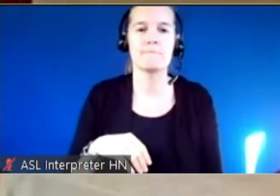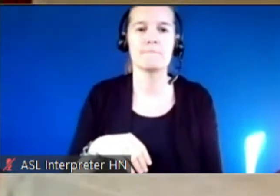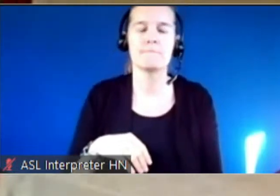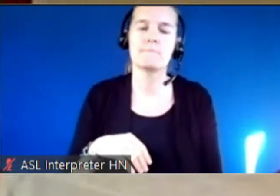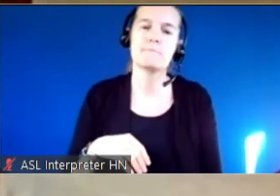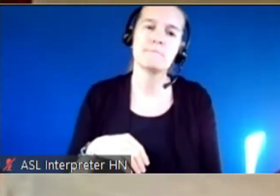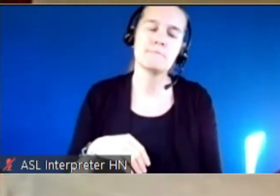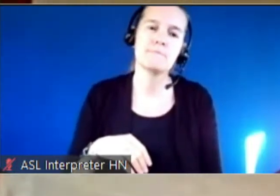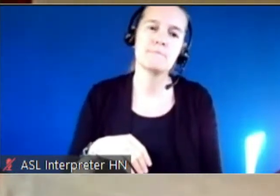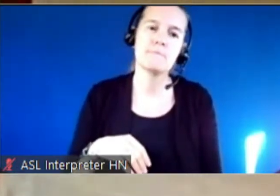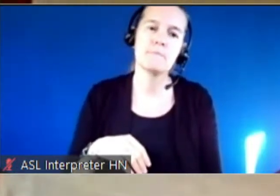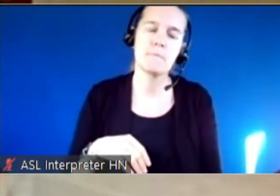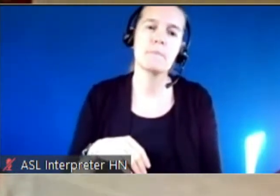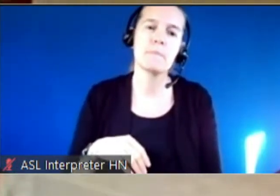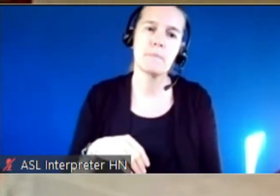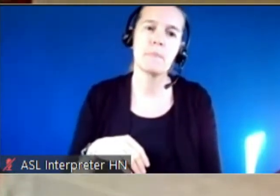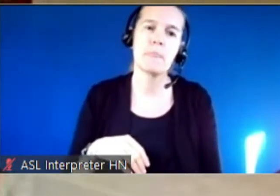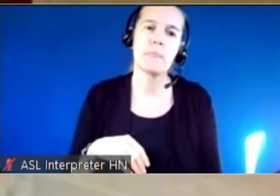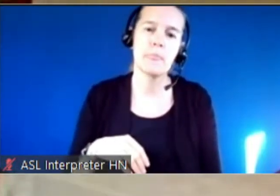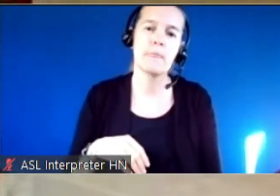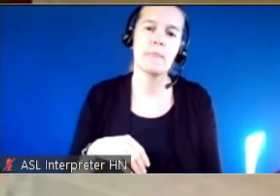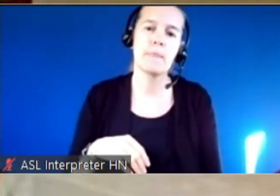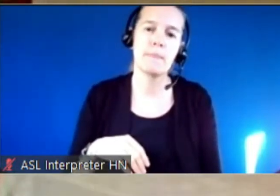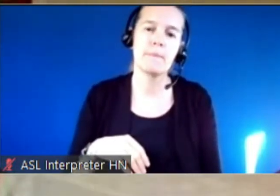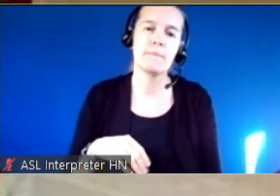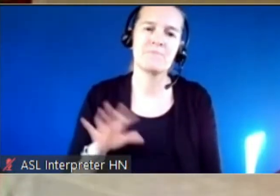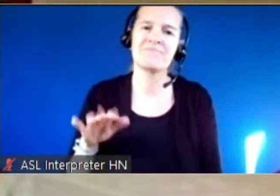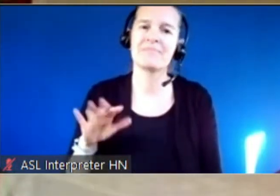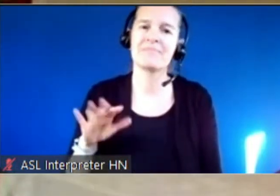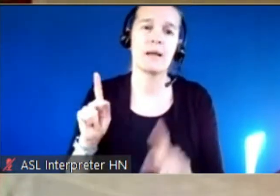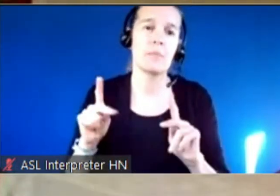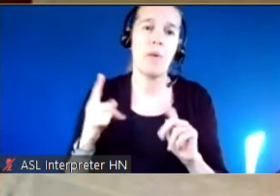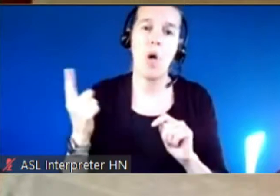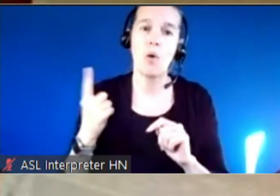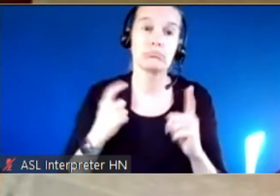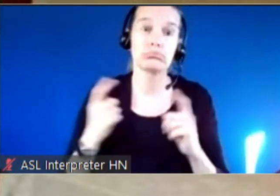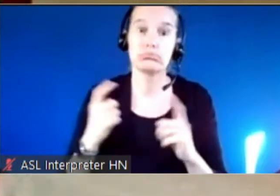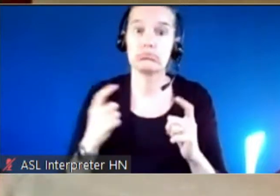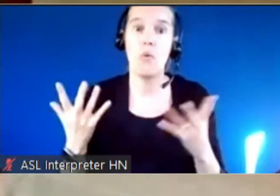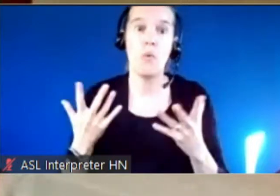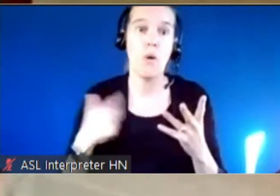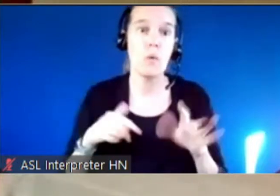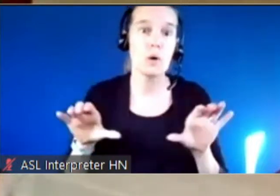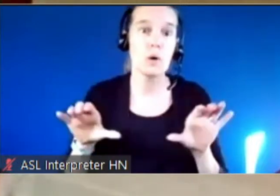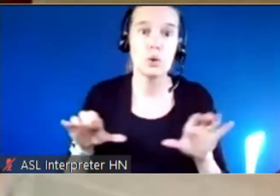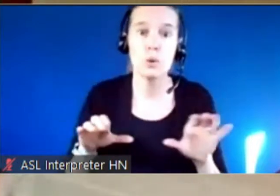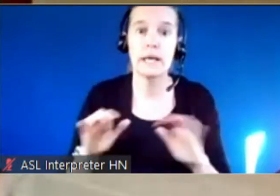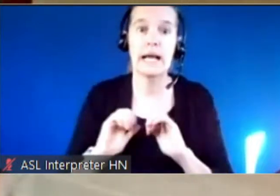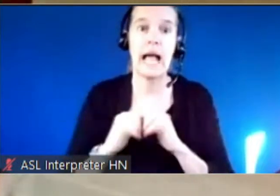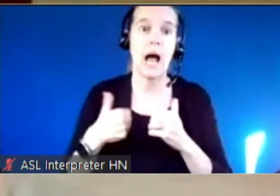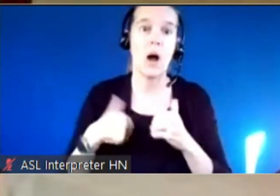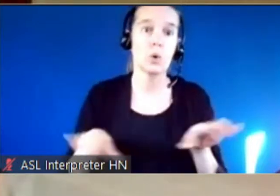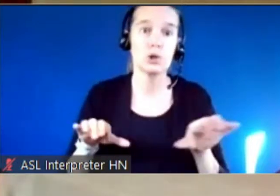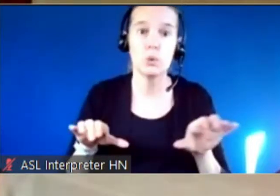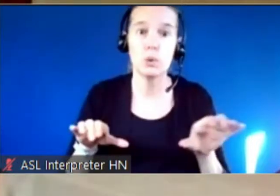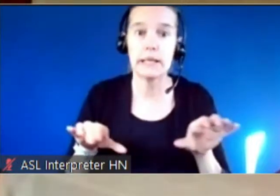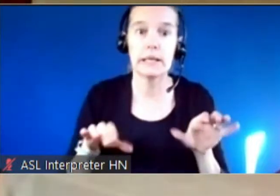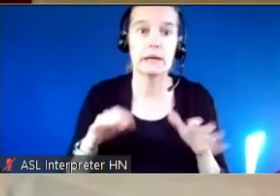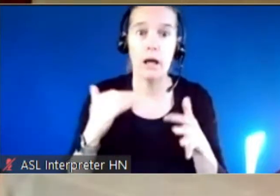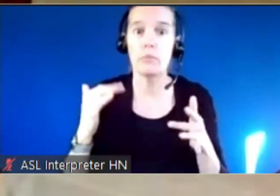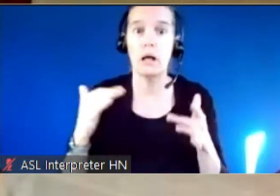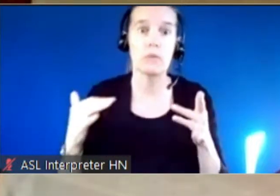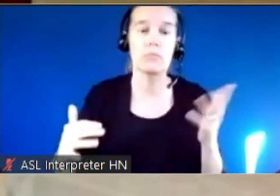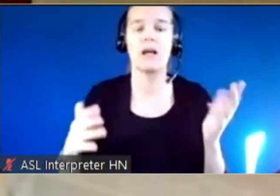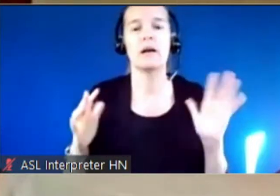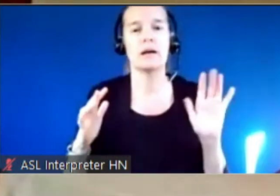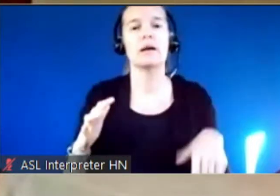questions always about what we're doing and how we're doing it. And, you know, it's a huge